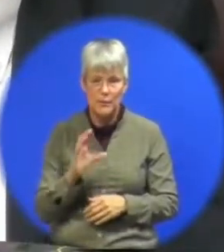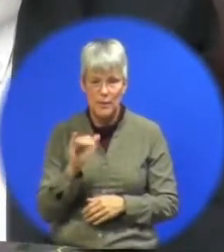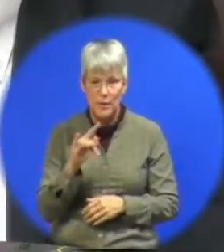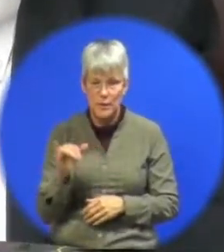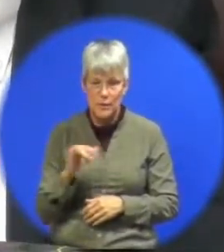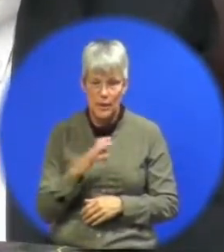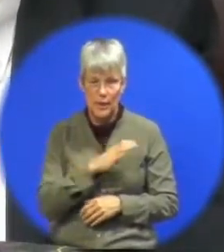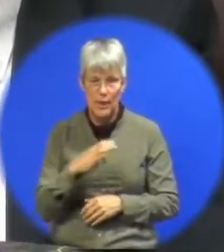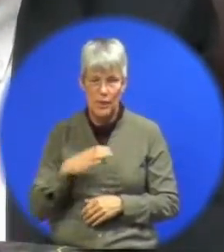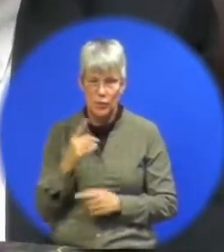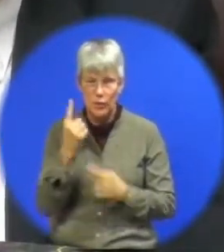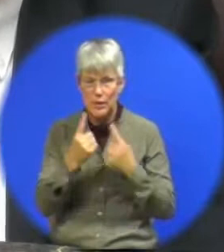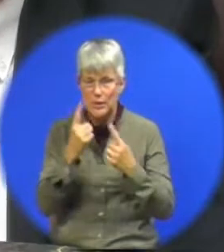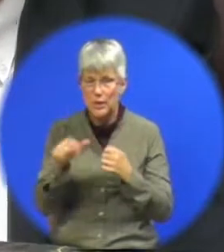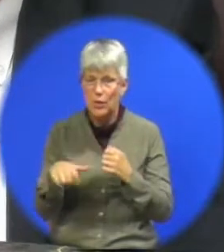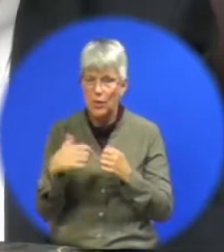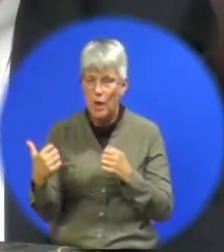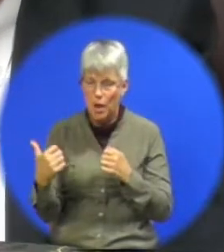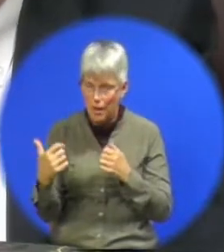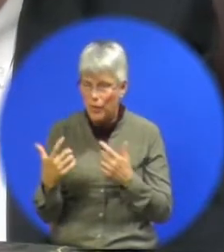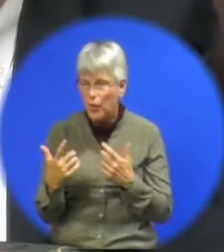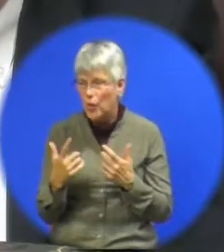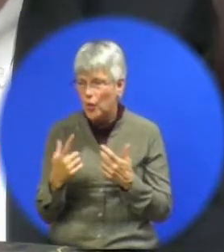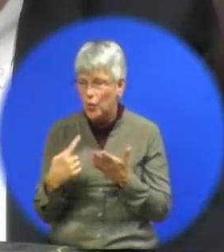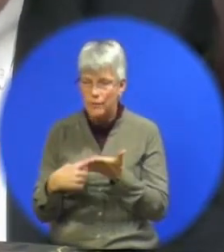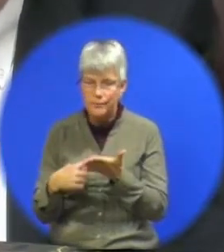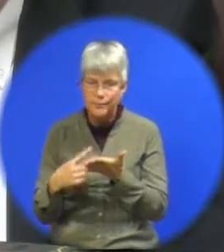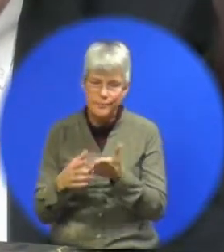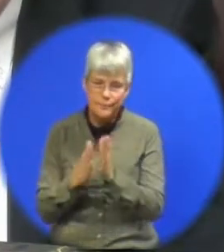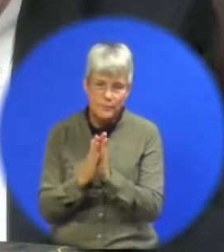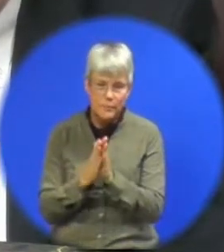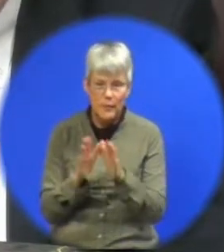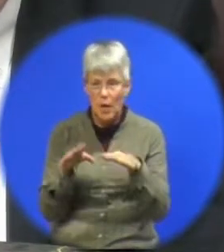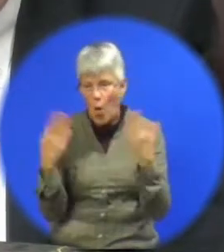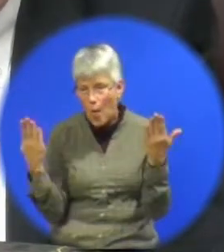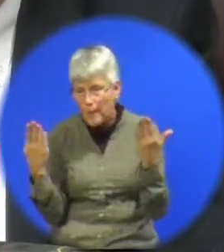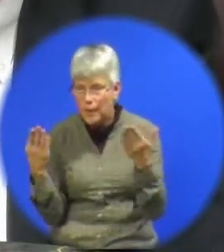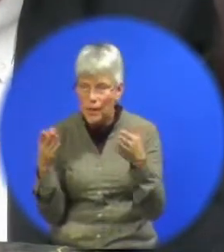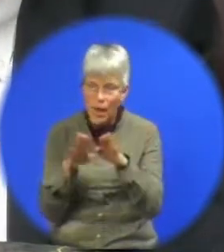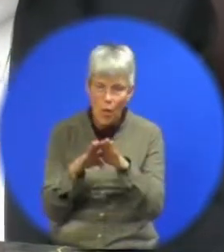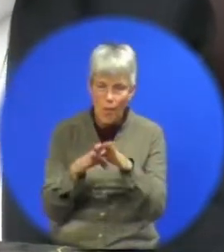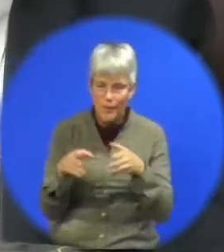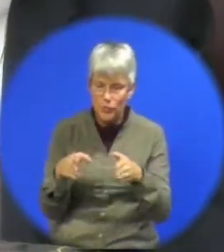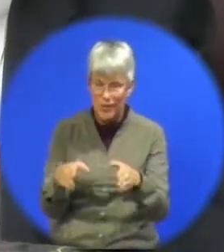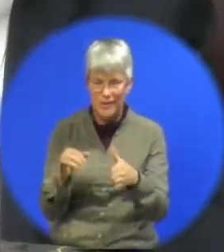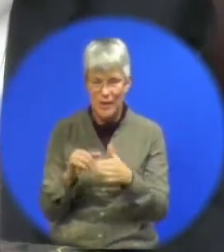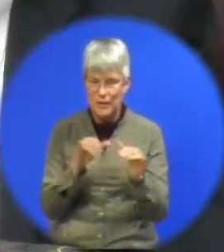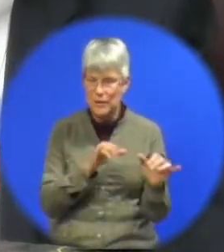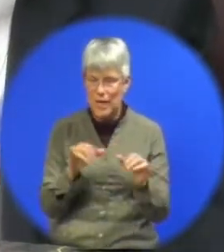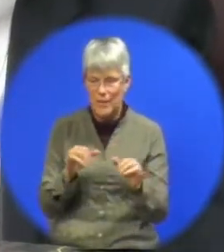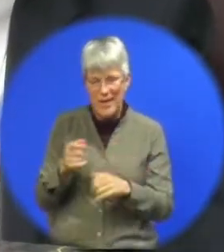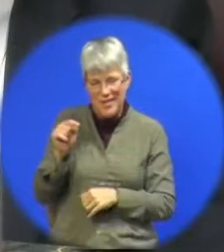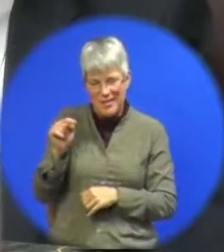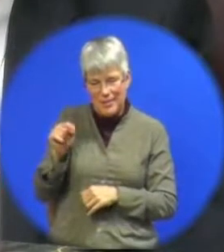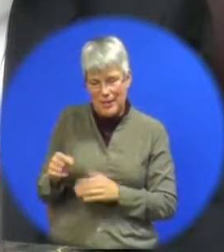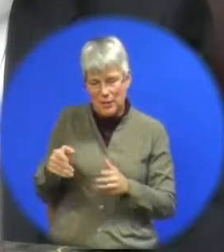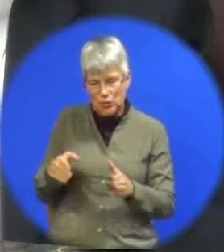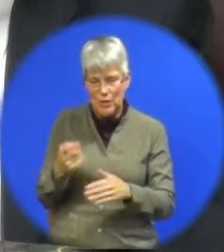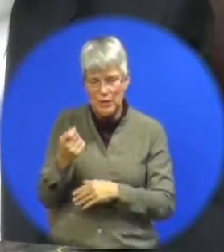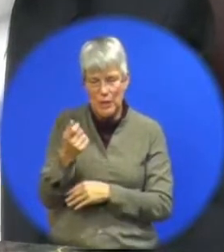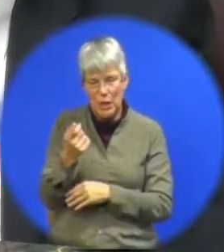requests to close streets, whether they are open or unopened, and this is in that nature. This one is a little bit